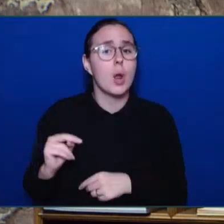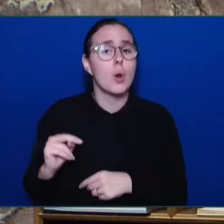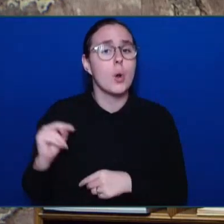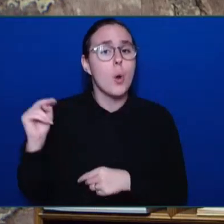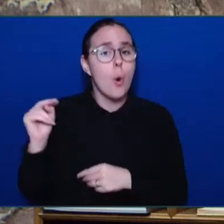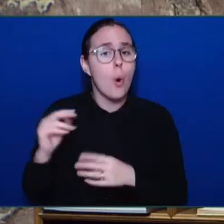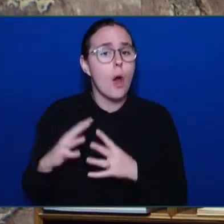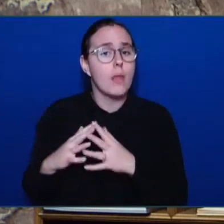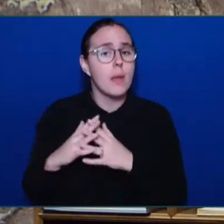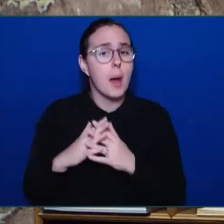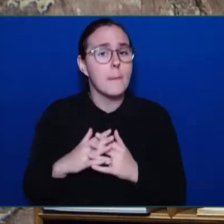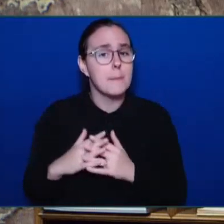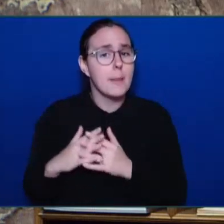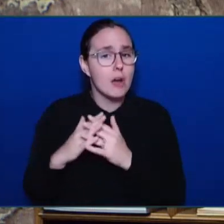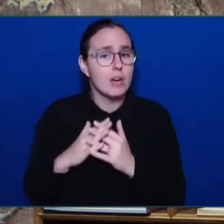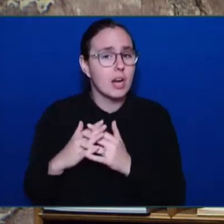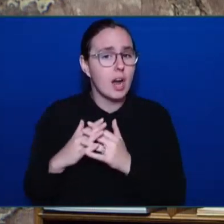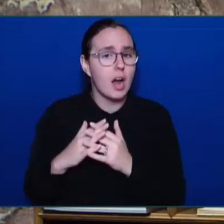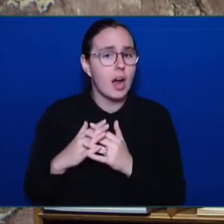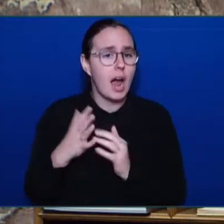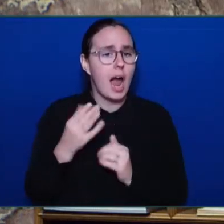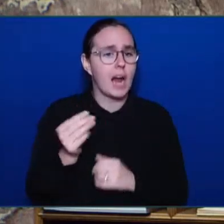North America-wide. And